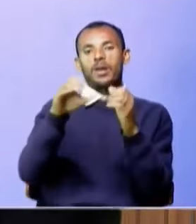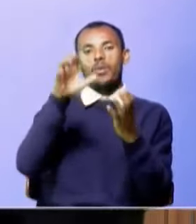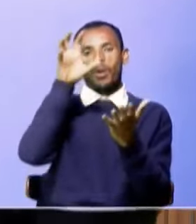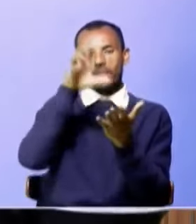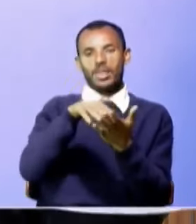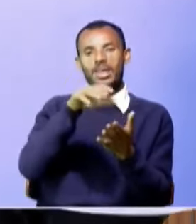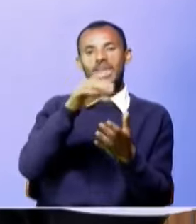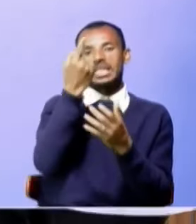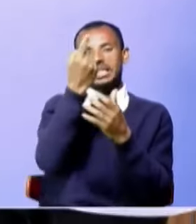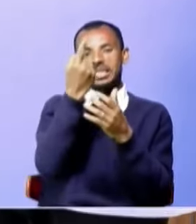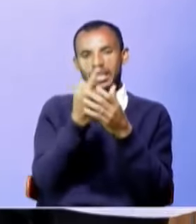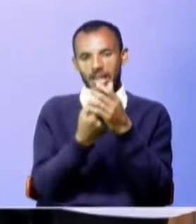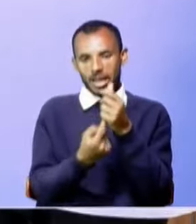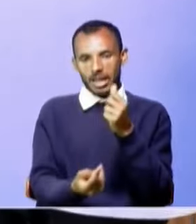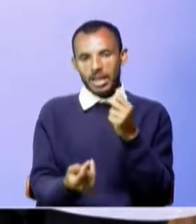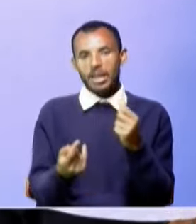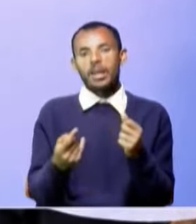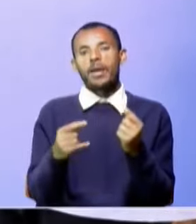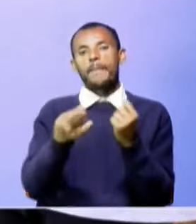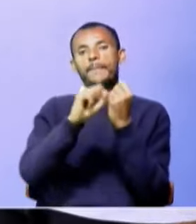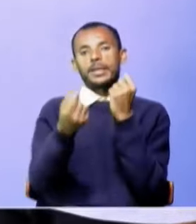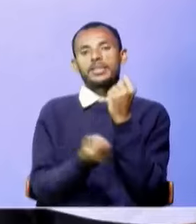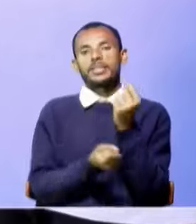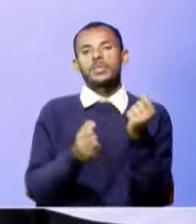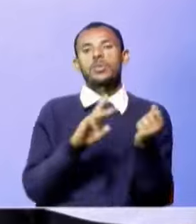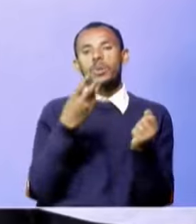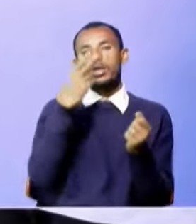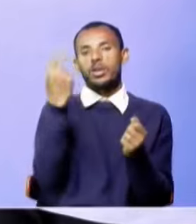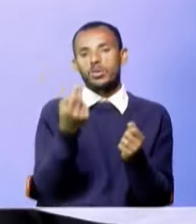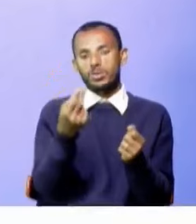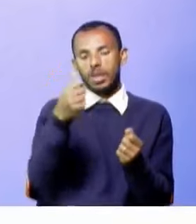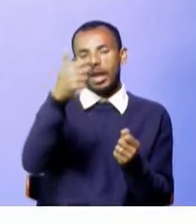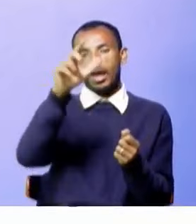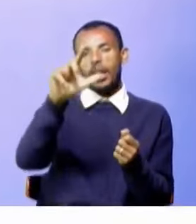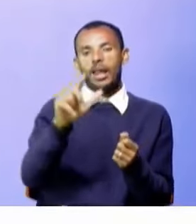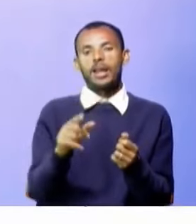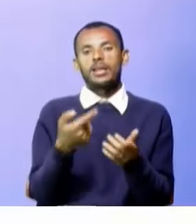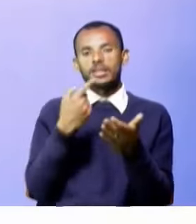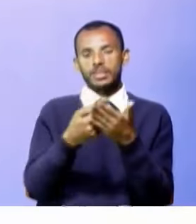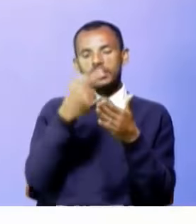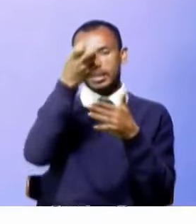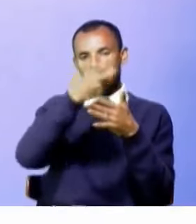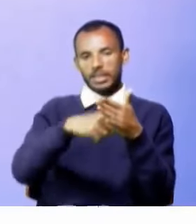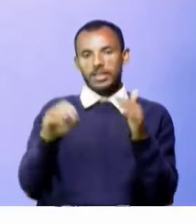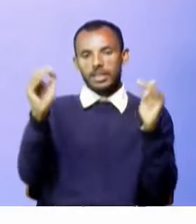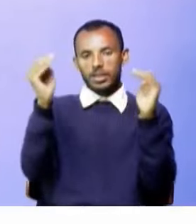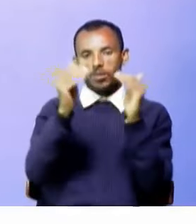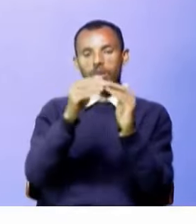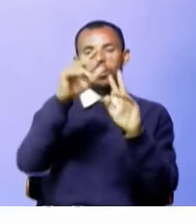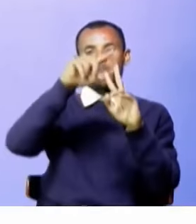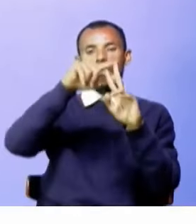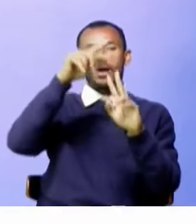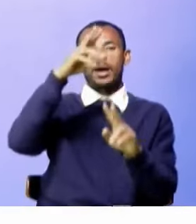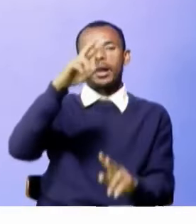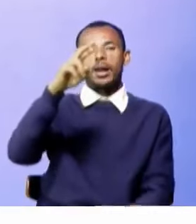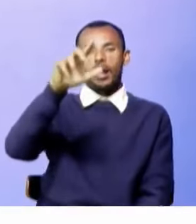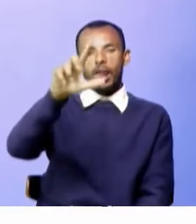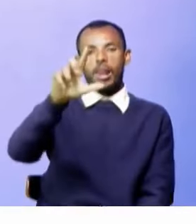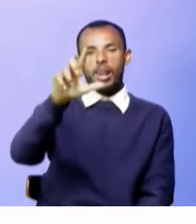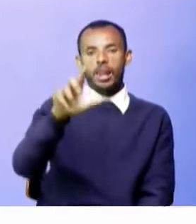So you can take this AL from here. So this result becomes pi